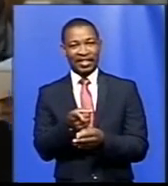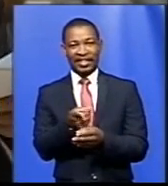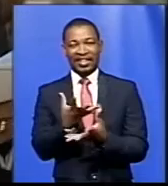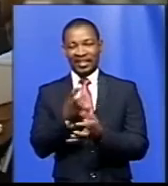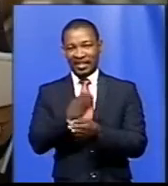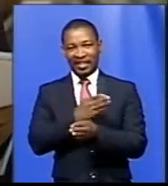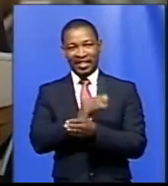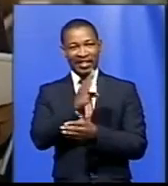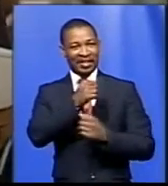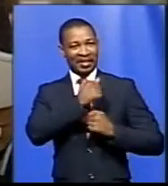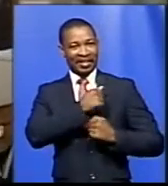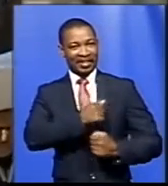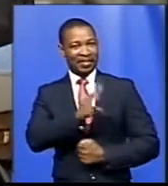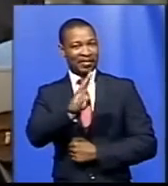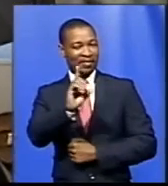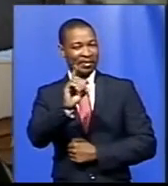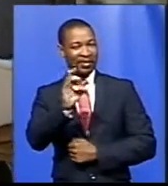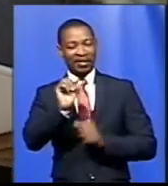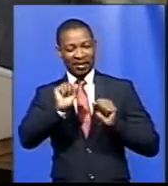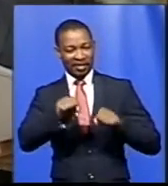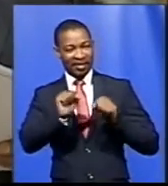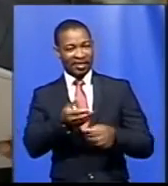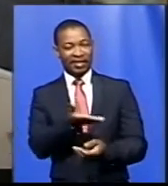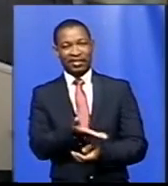in order to improve BDF's defense capabilities.